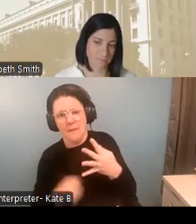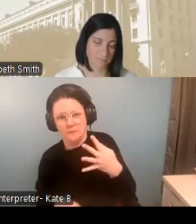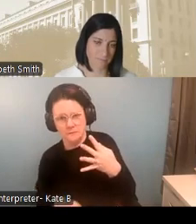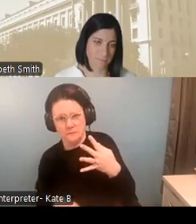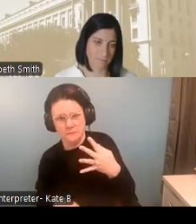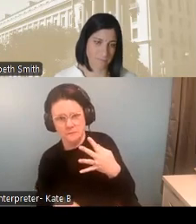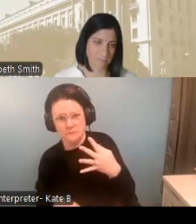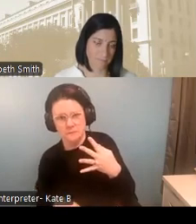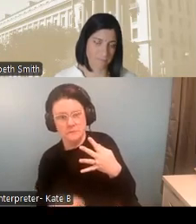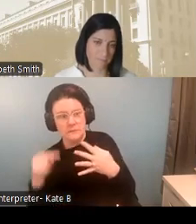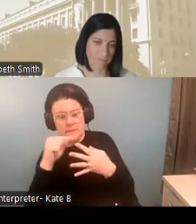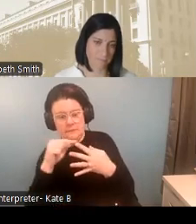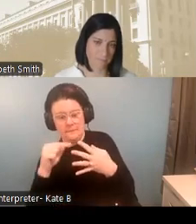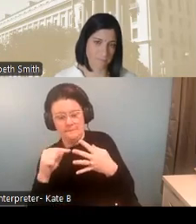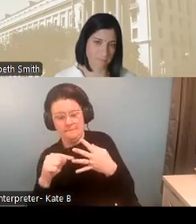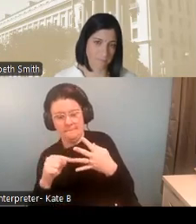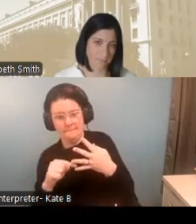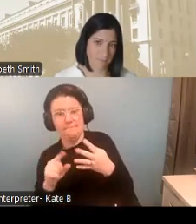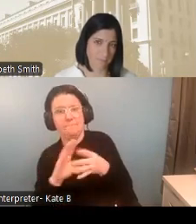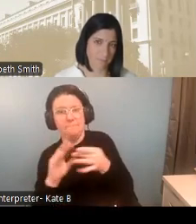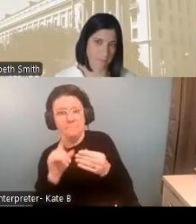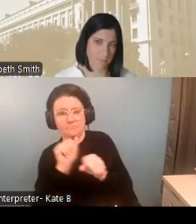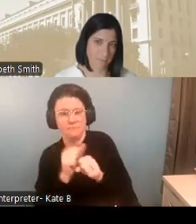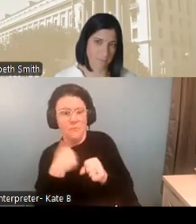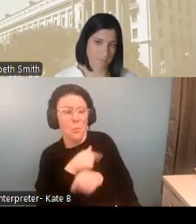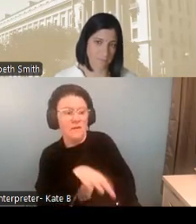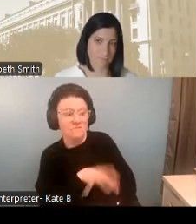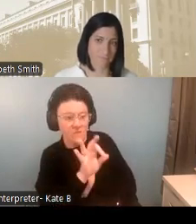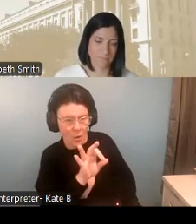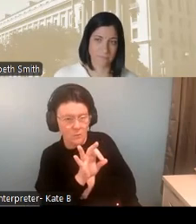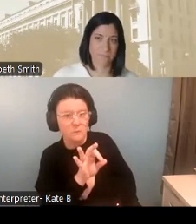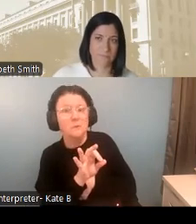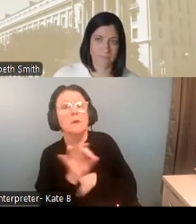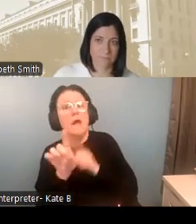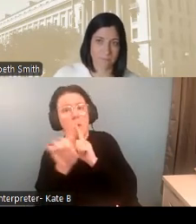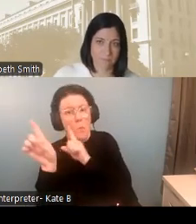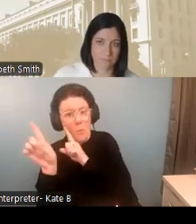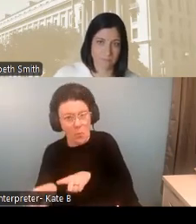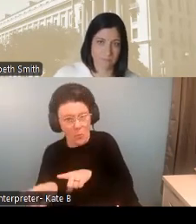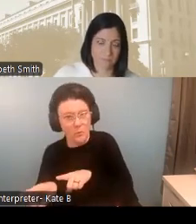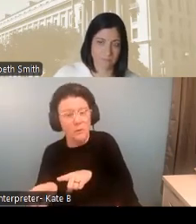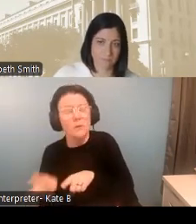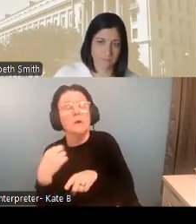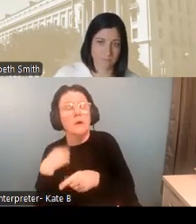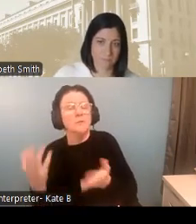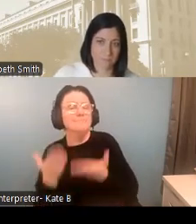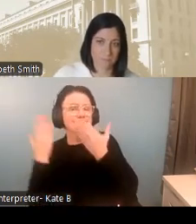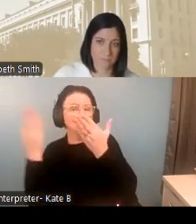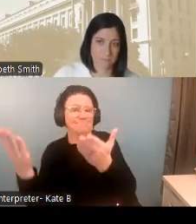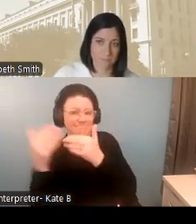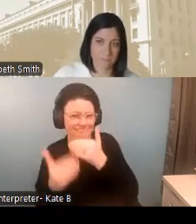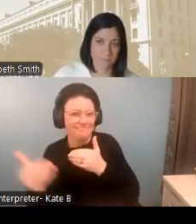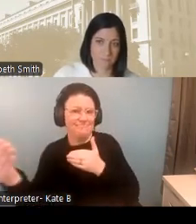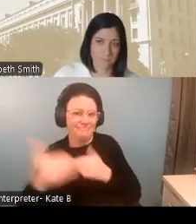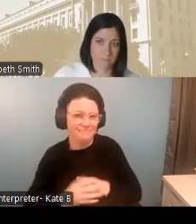use these elements to tell the story of what happened in the audit report and why we've derived at the recommendation that we